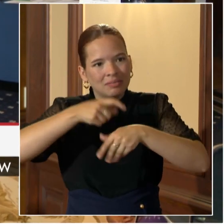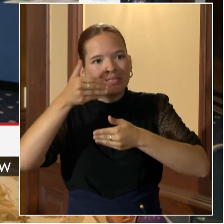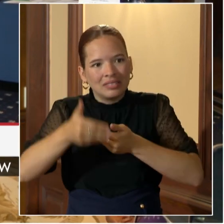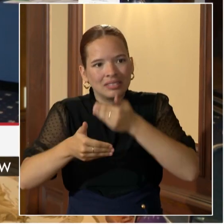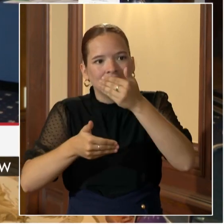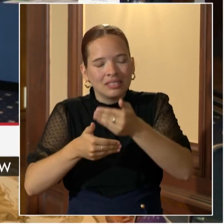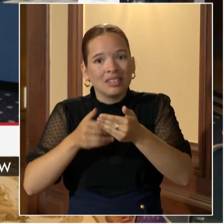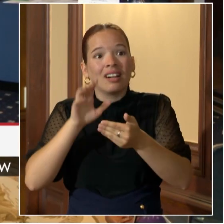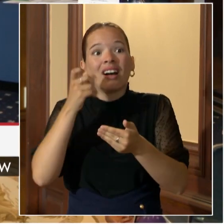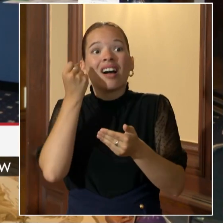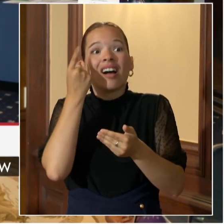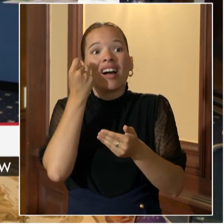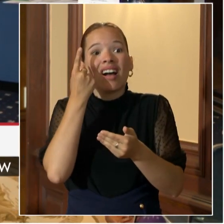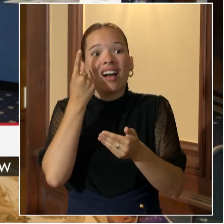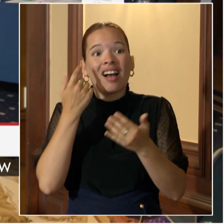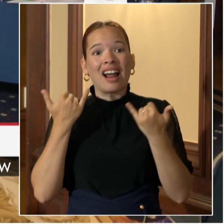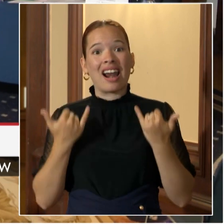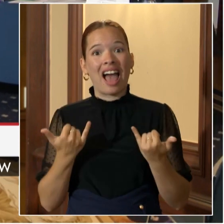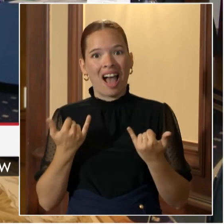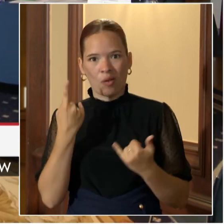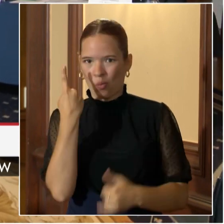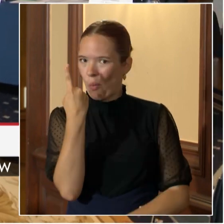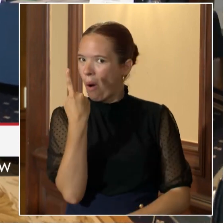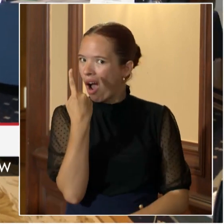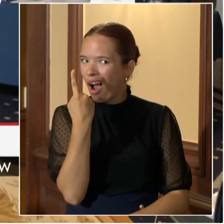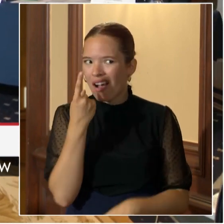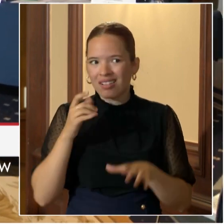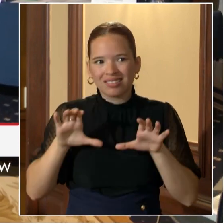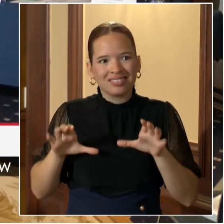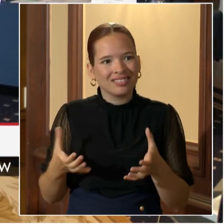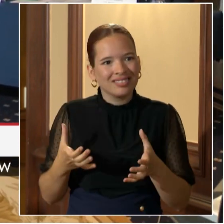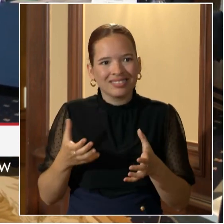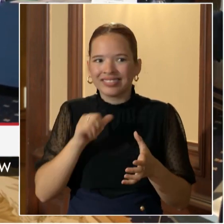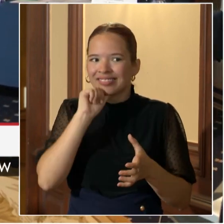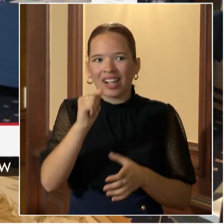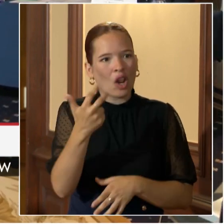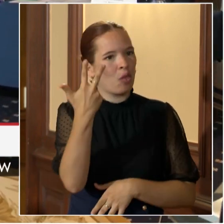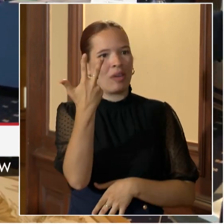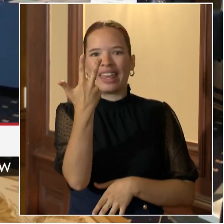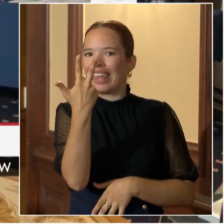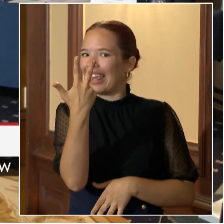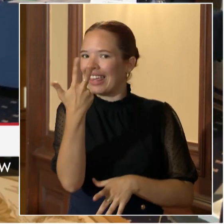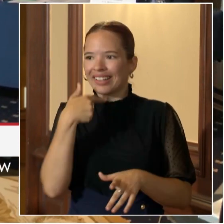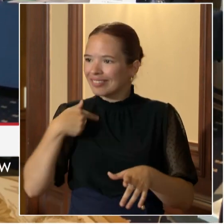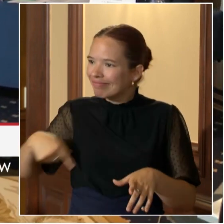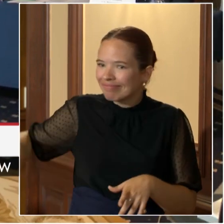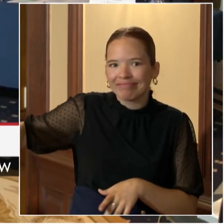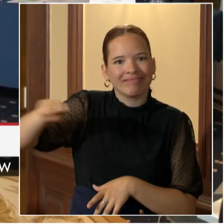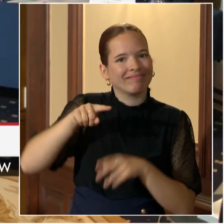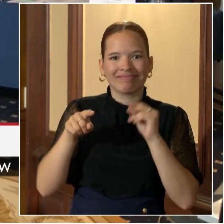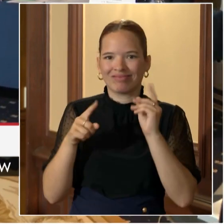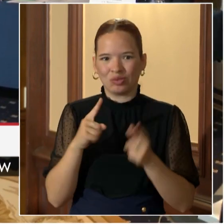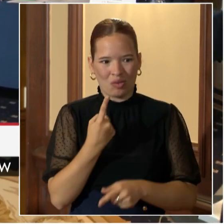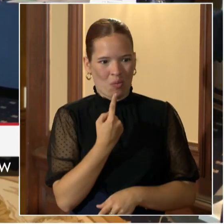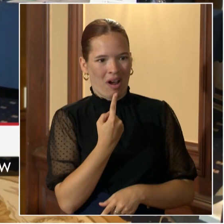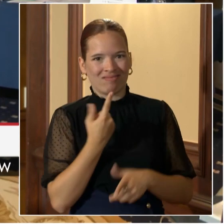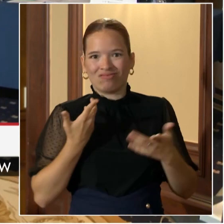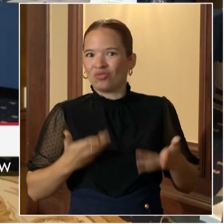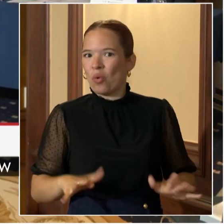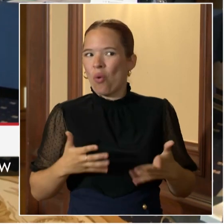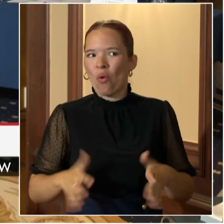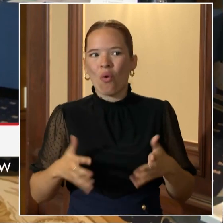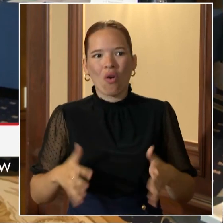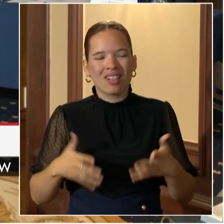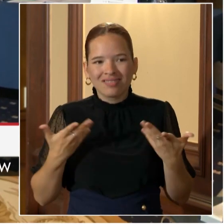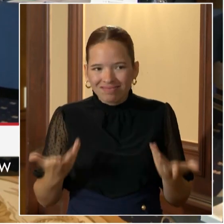one legal entity with a unified office, staff, et cetera, and encouraged to fund